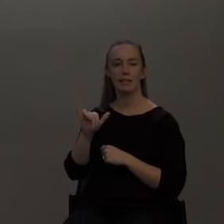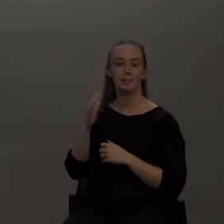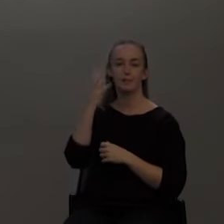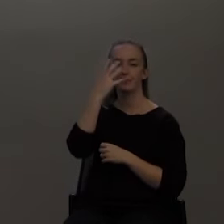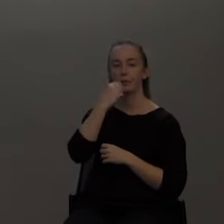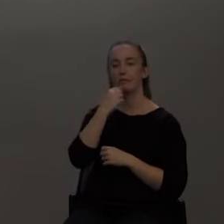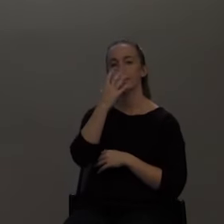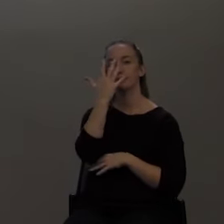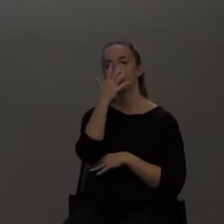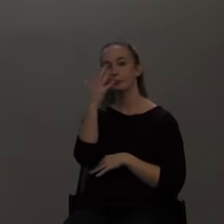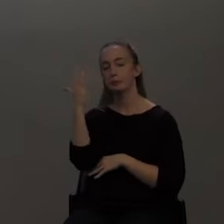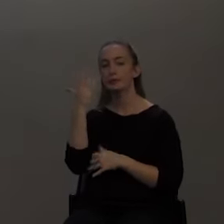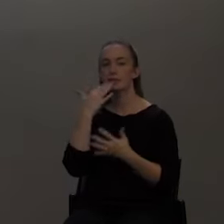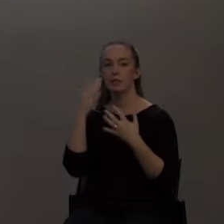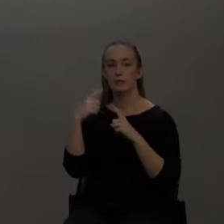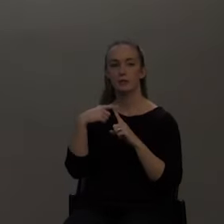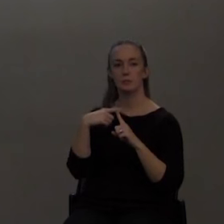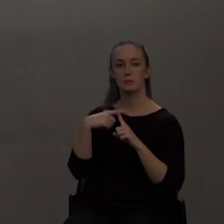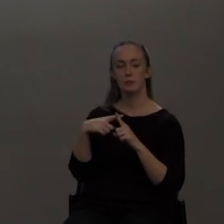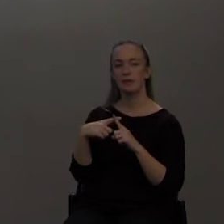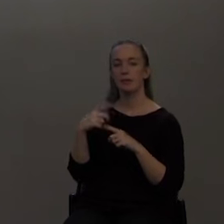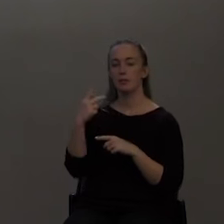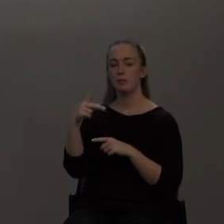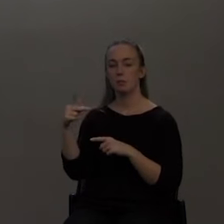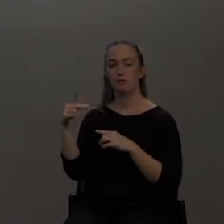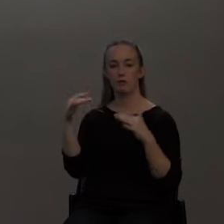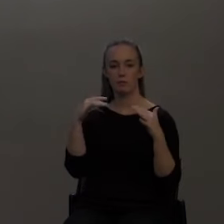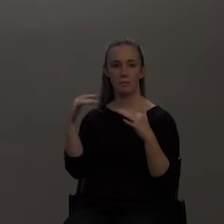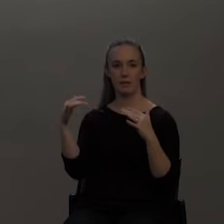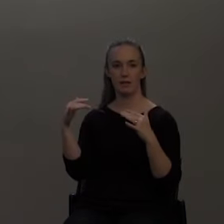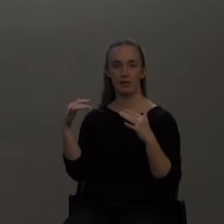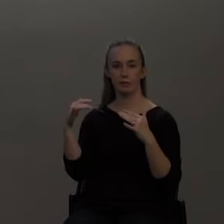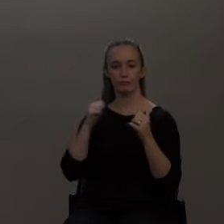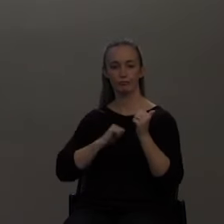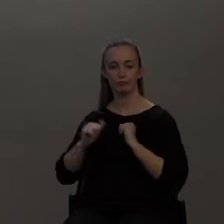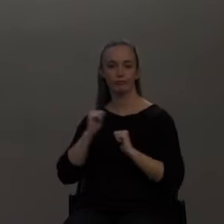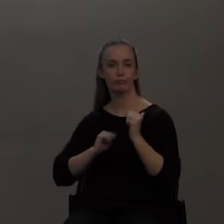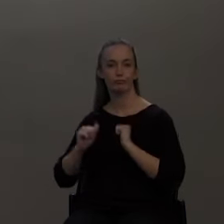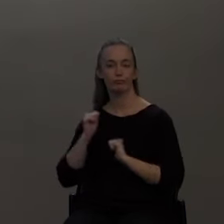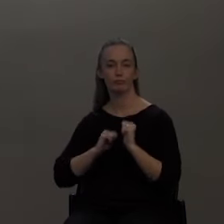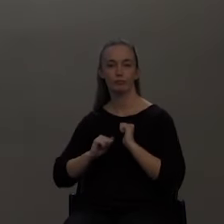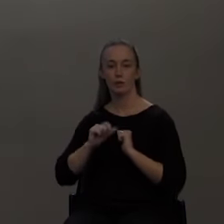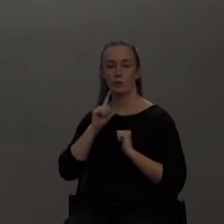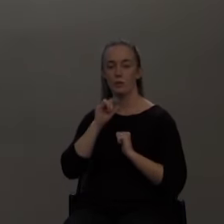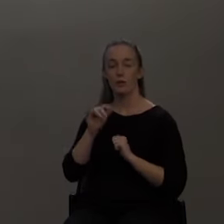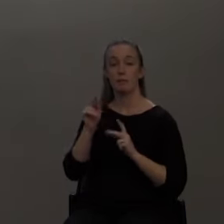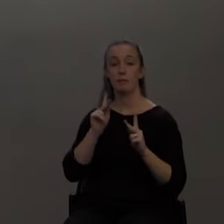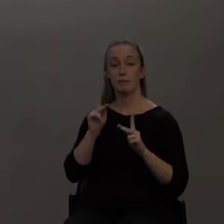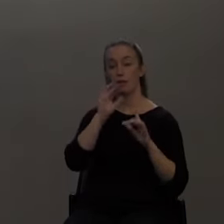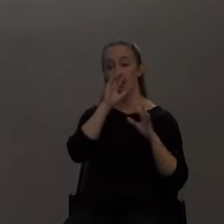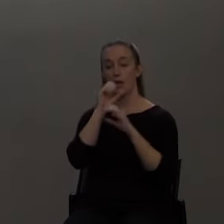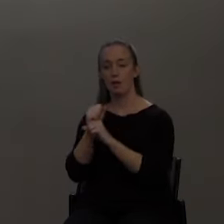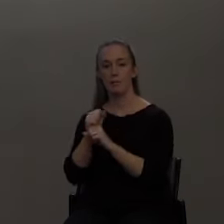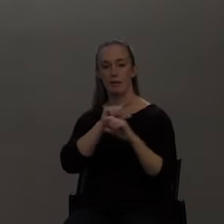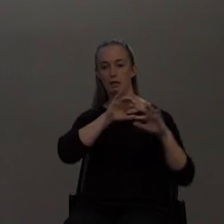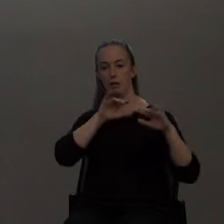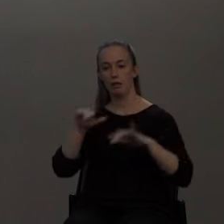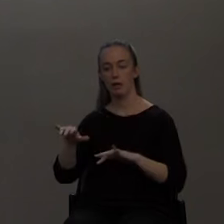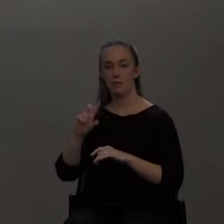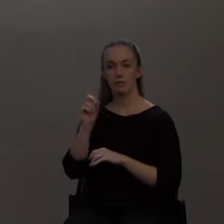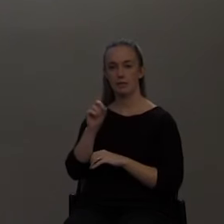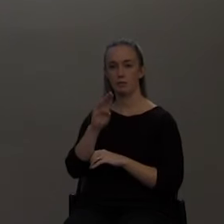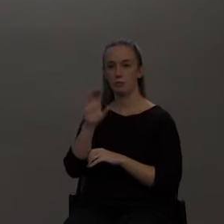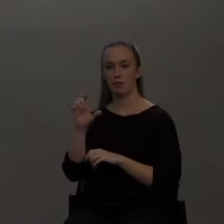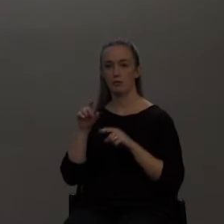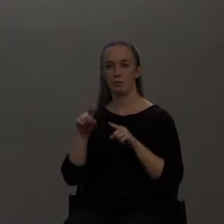I think, and the reenactment, and a variety of other events that are really attracting people to Danville and Boyle County